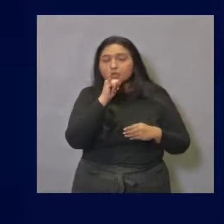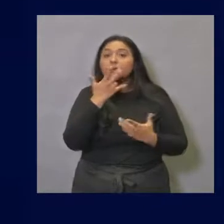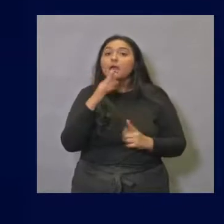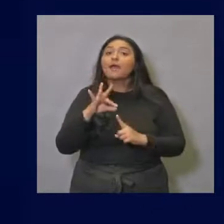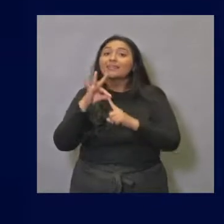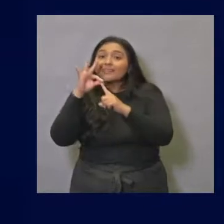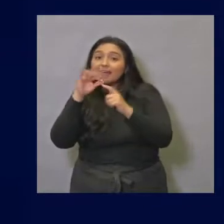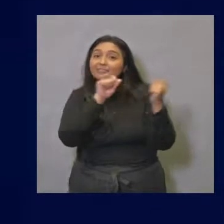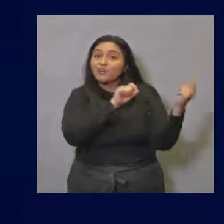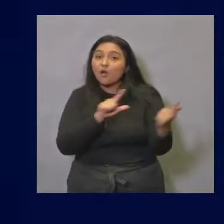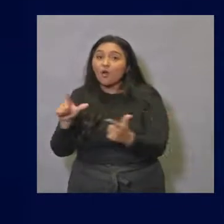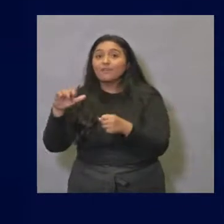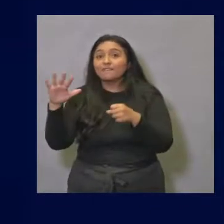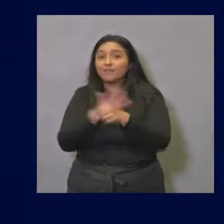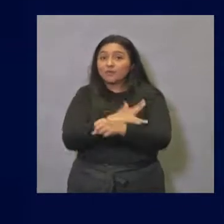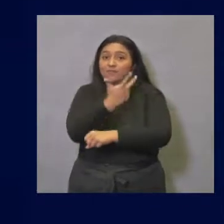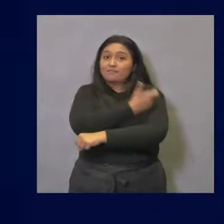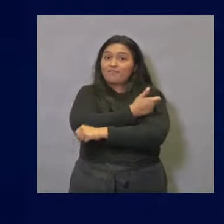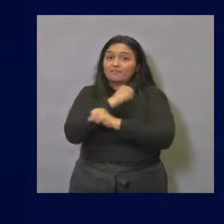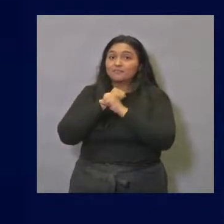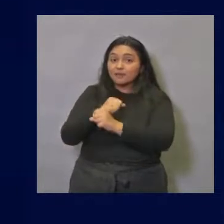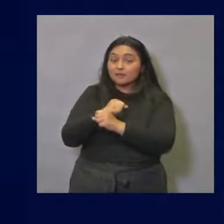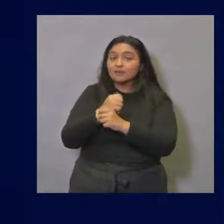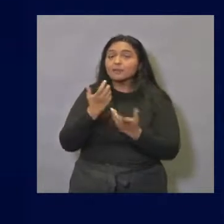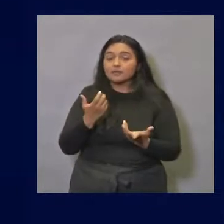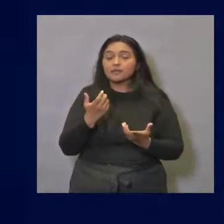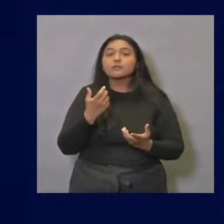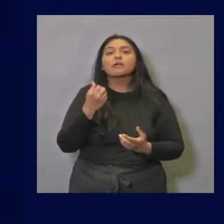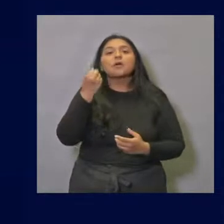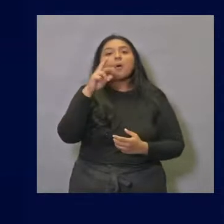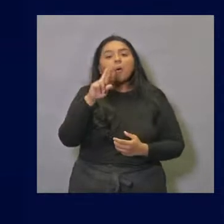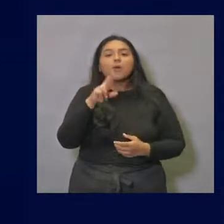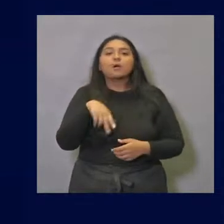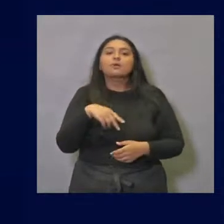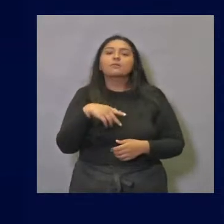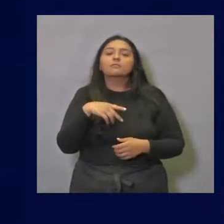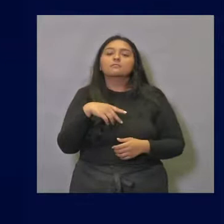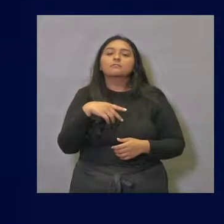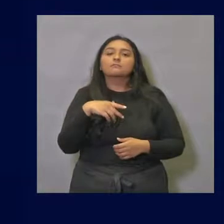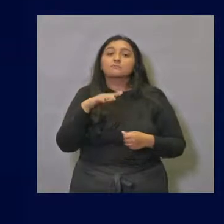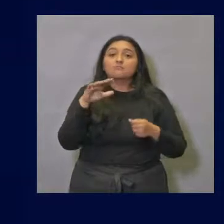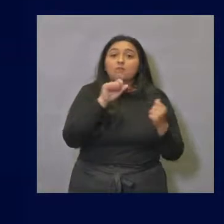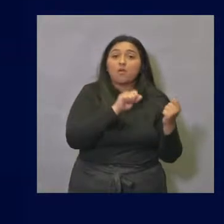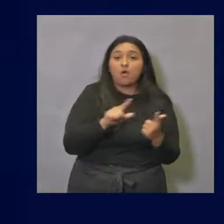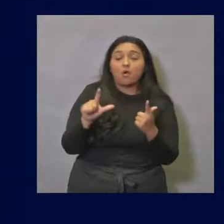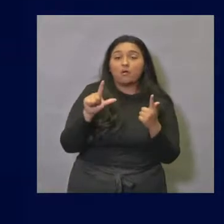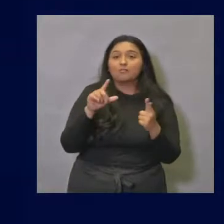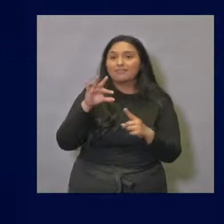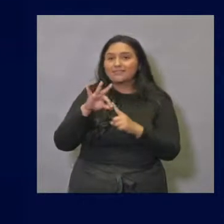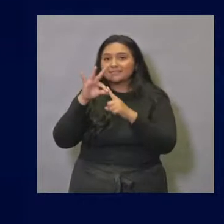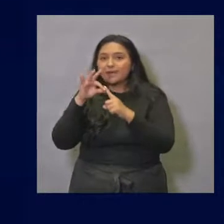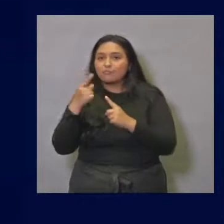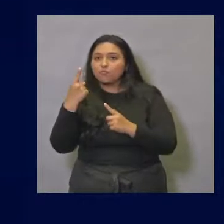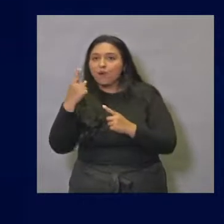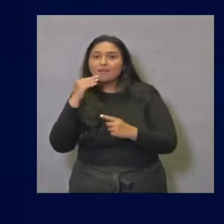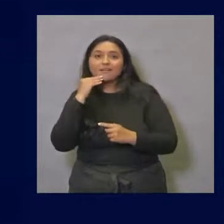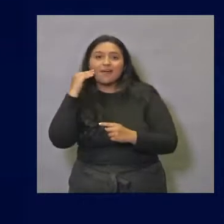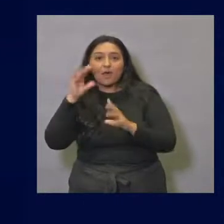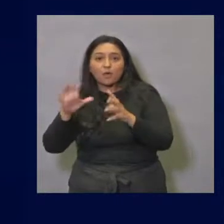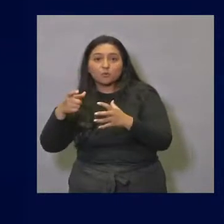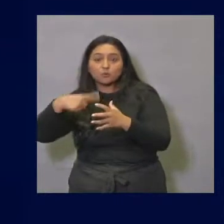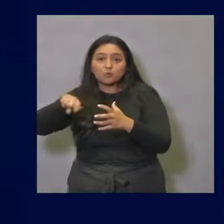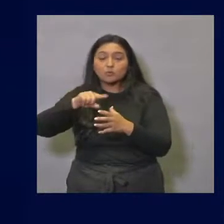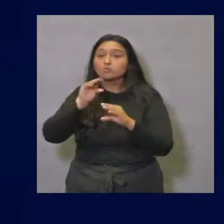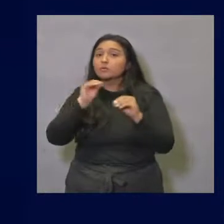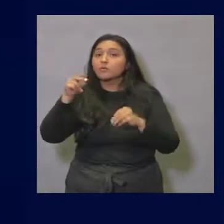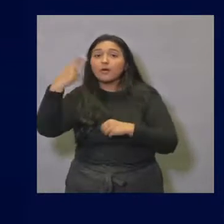vaccinated, or everyone attending is fully vaccinated except for members of one household that does not have any high-risk